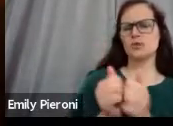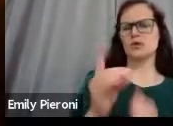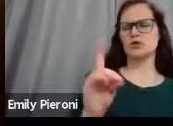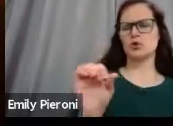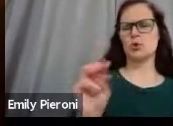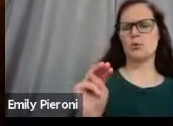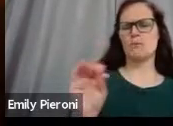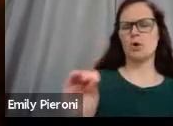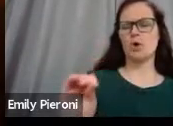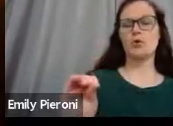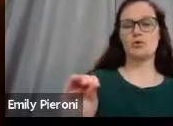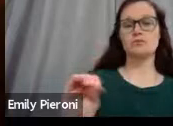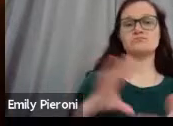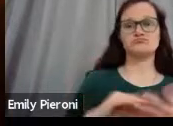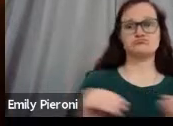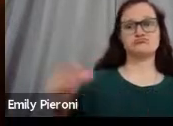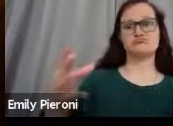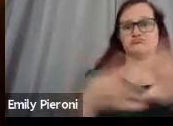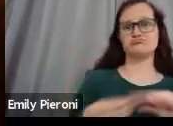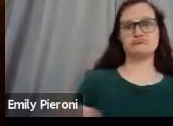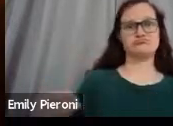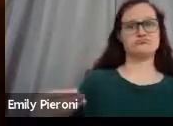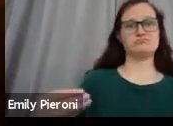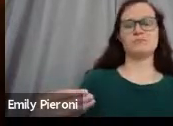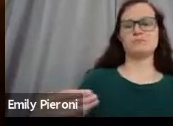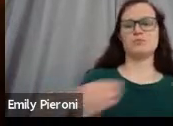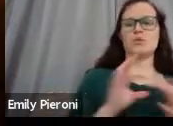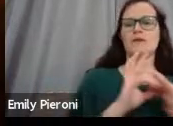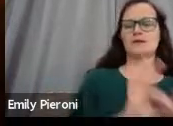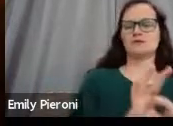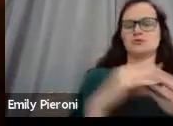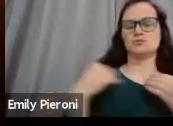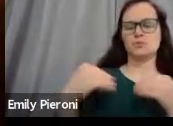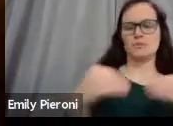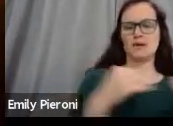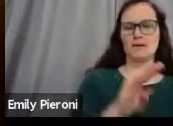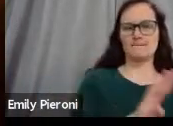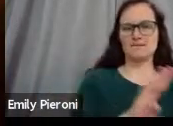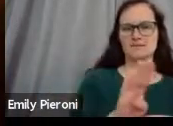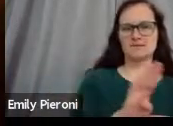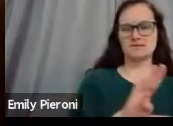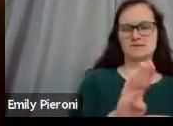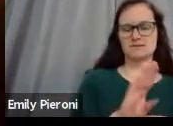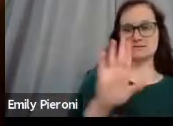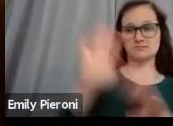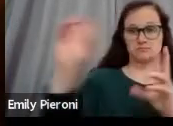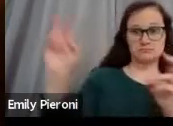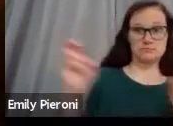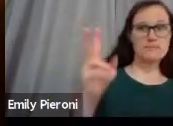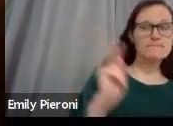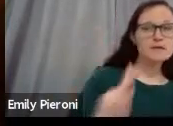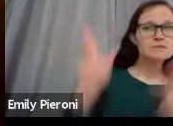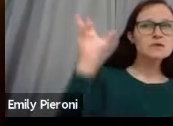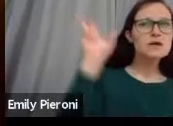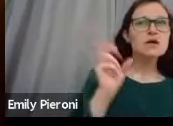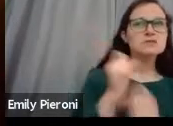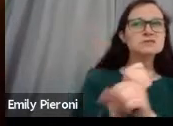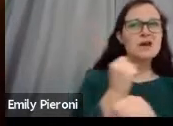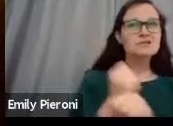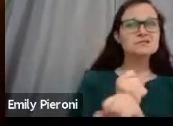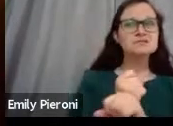of storytelling with marketing and business. And his quote is, people hear statistics, but they